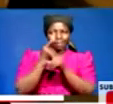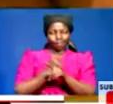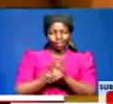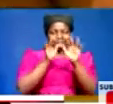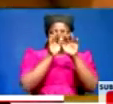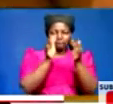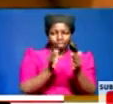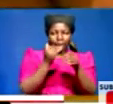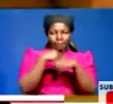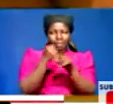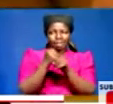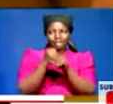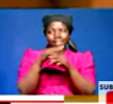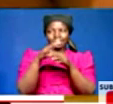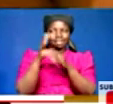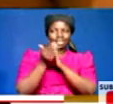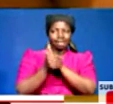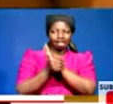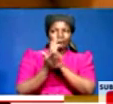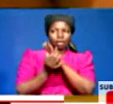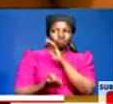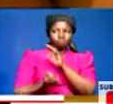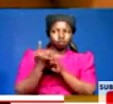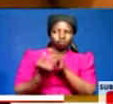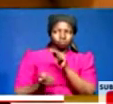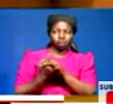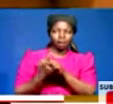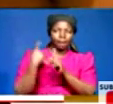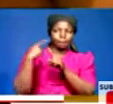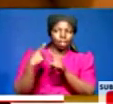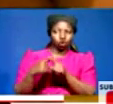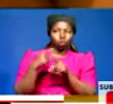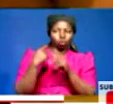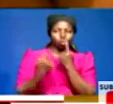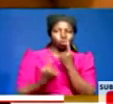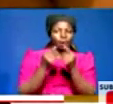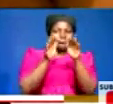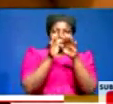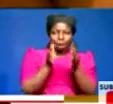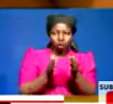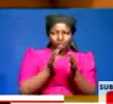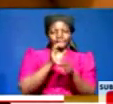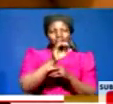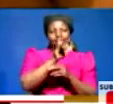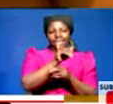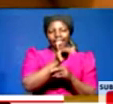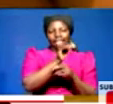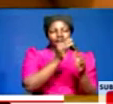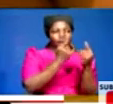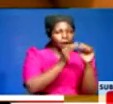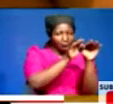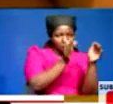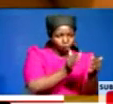skills. With the emergence of metal cooking pots, clay cooking pots became less popular, but